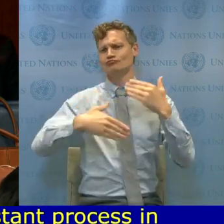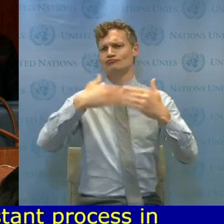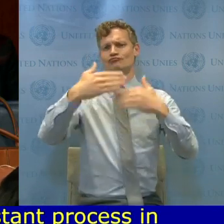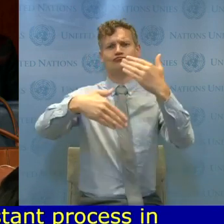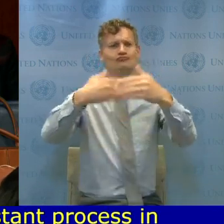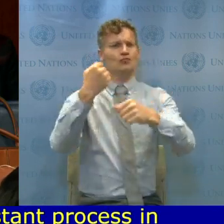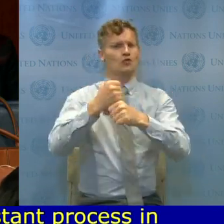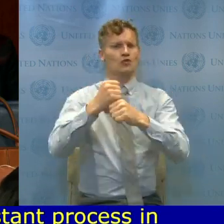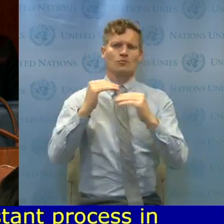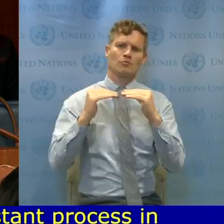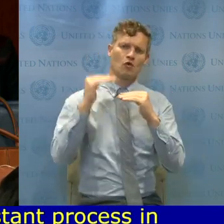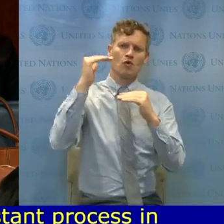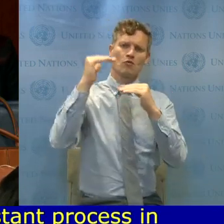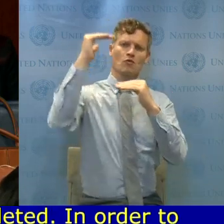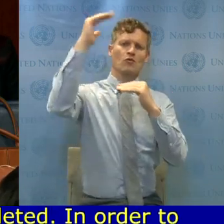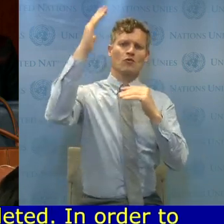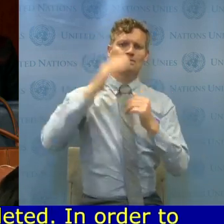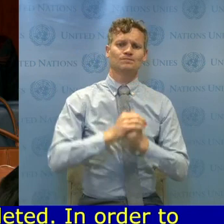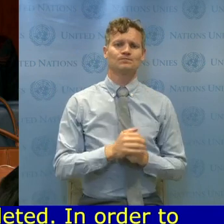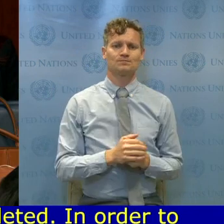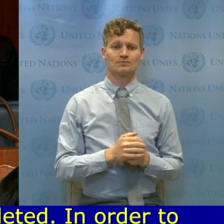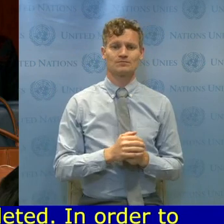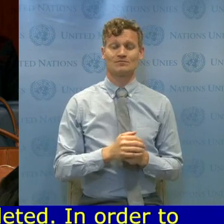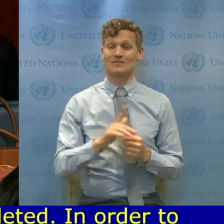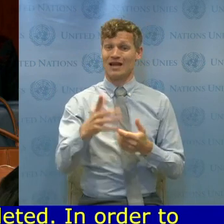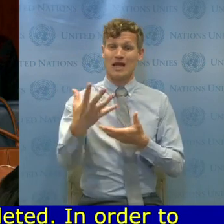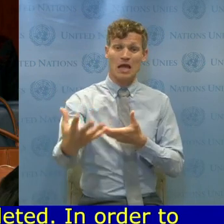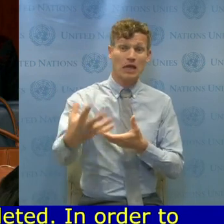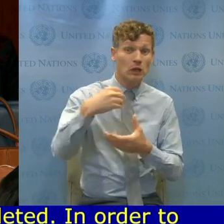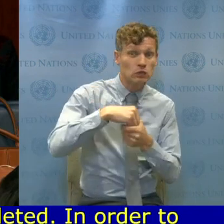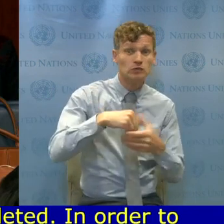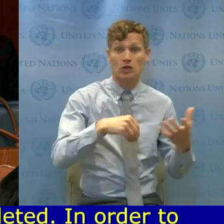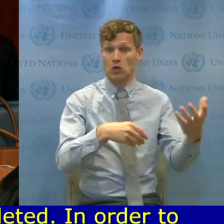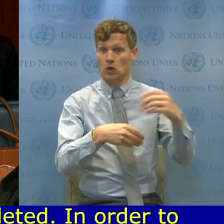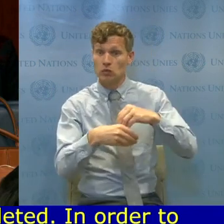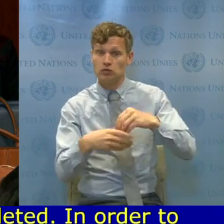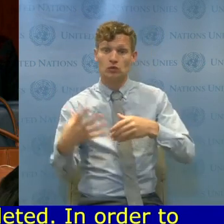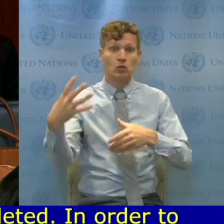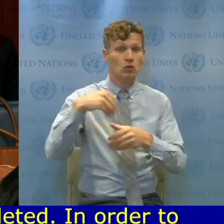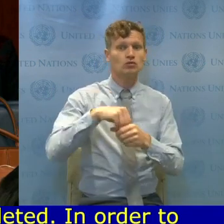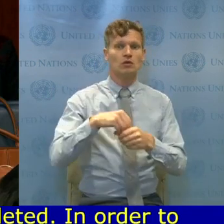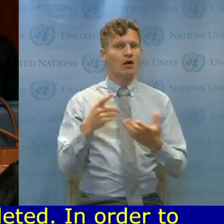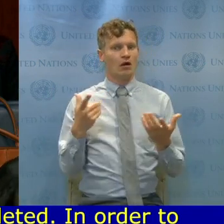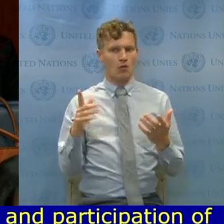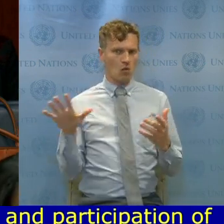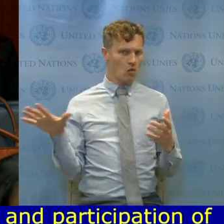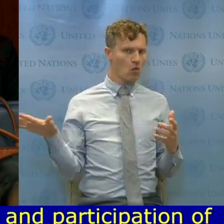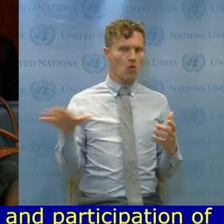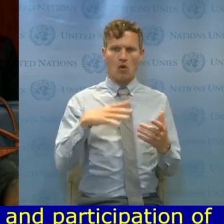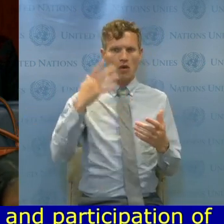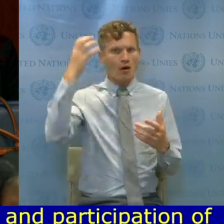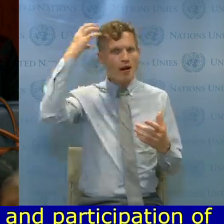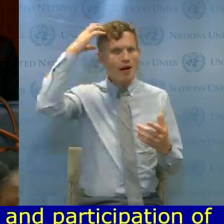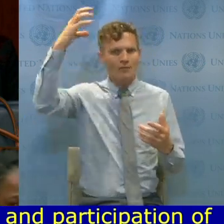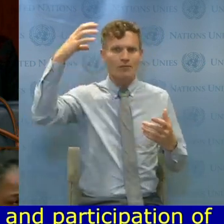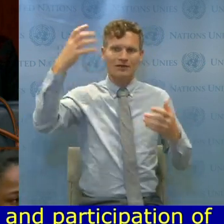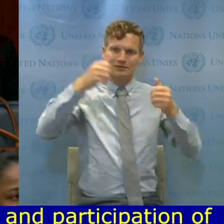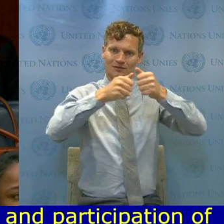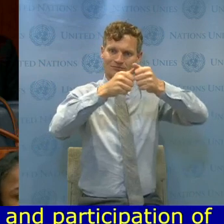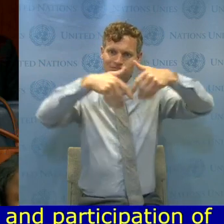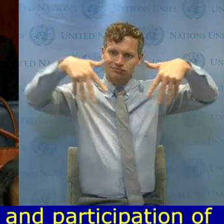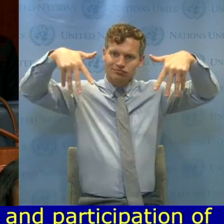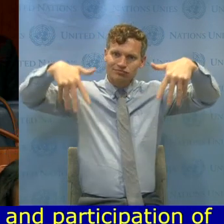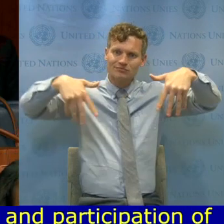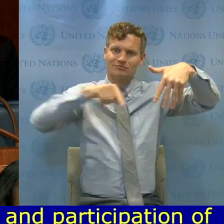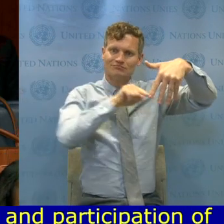society, continuous cooperation is required among all governmental institutions, disabled people's organizations, and